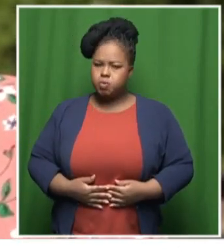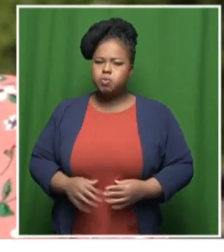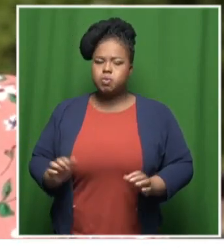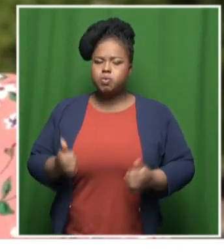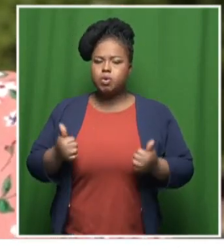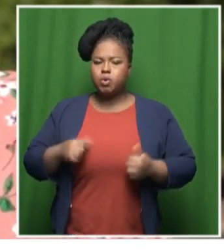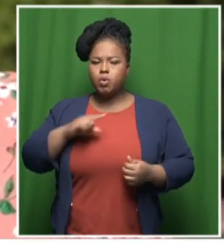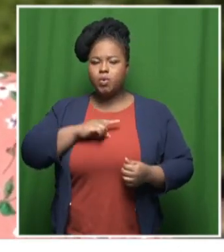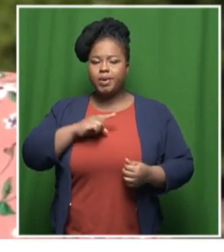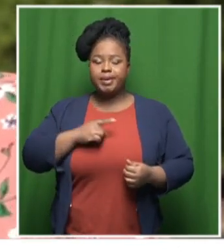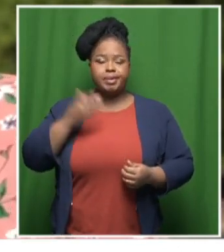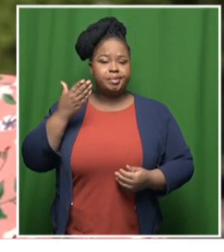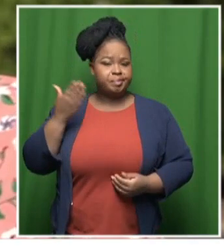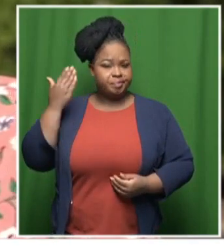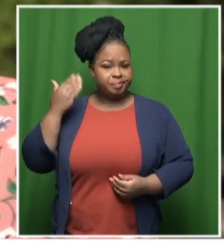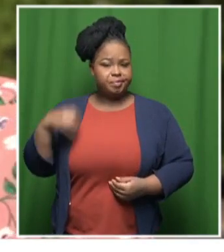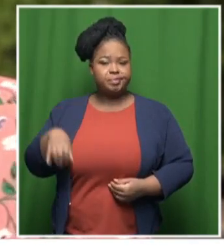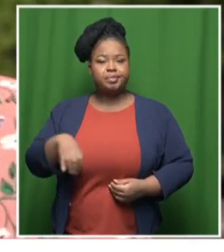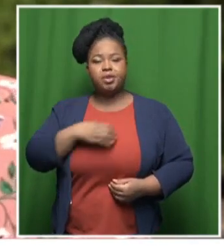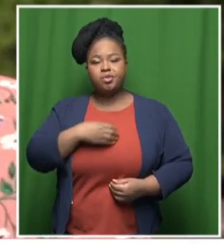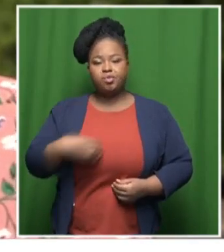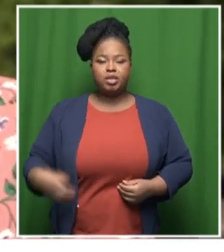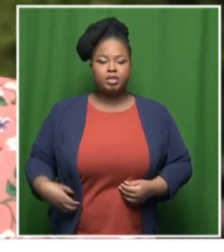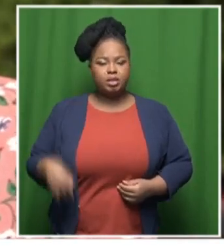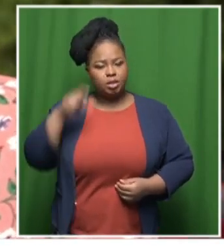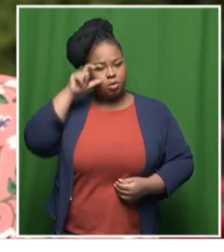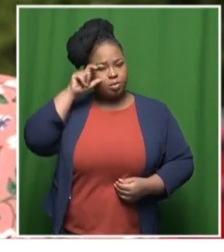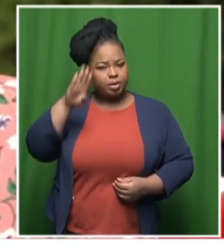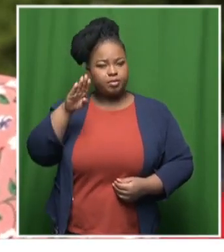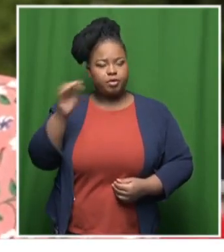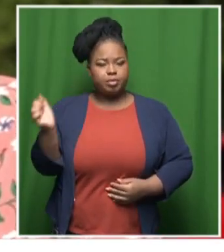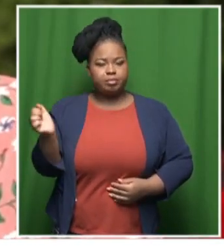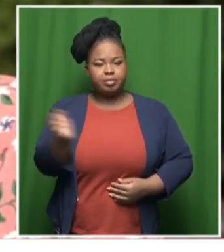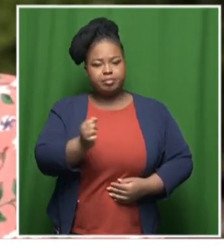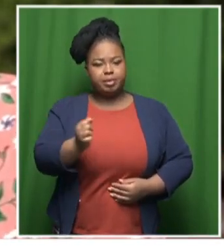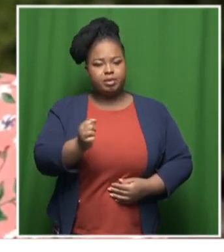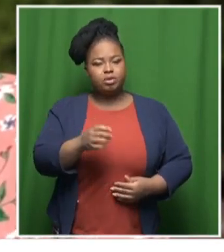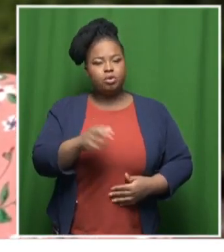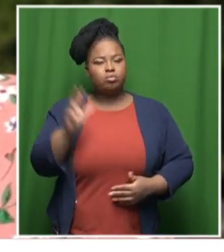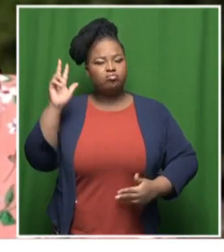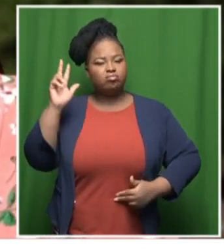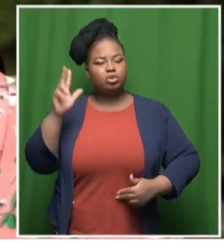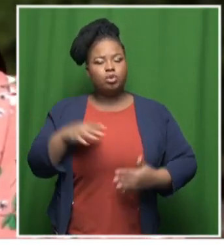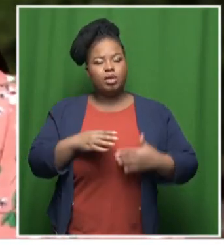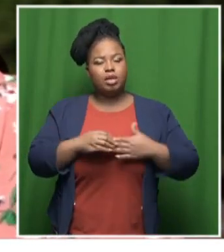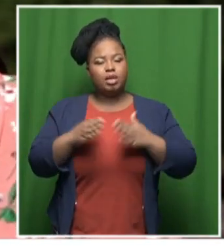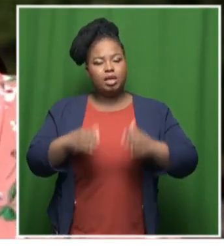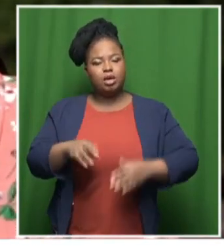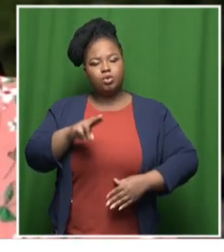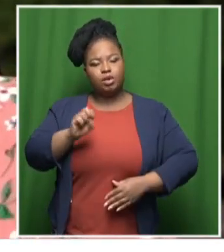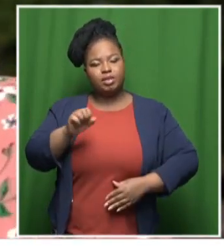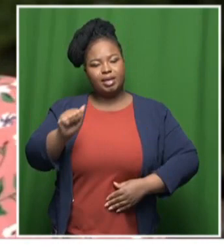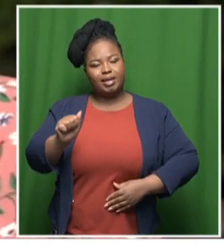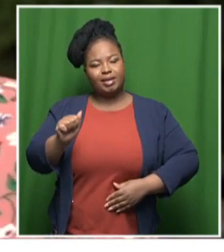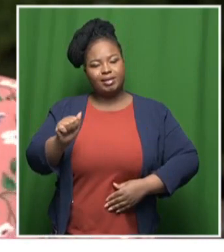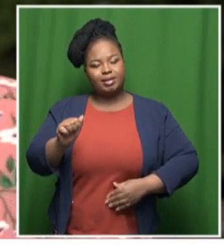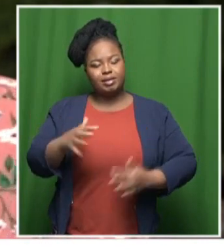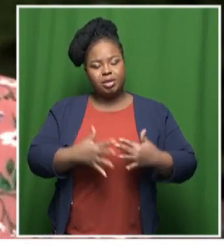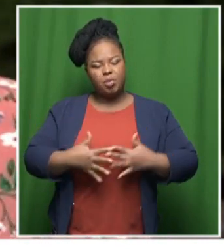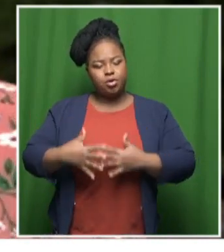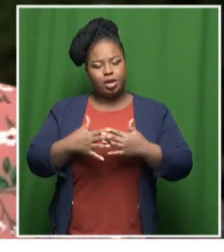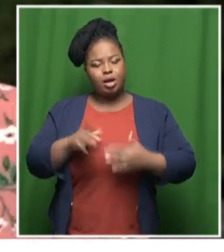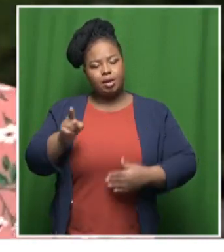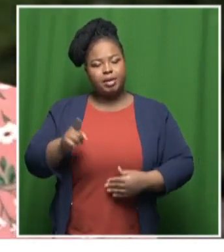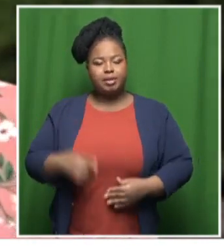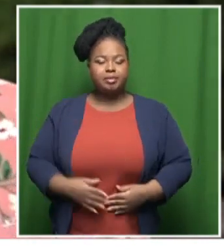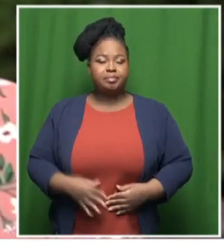following President Biden's inauguration as a leader of the United States of America. A few